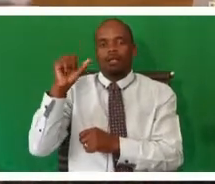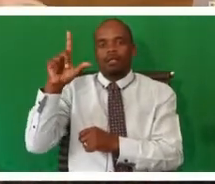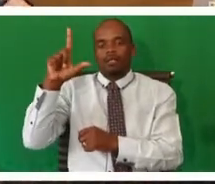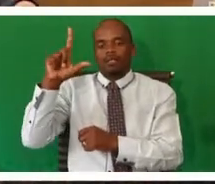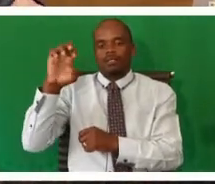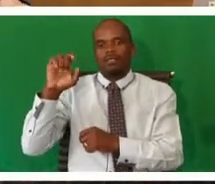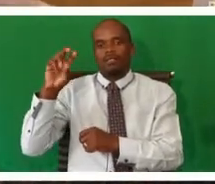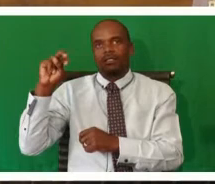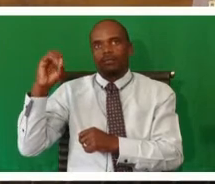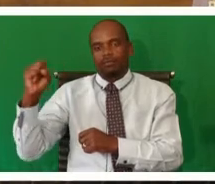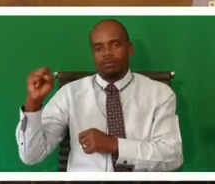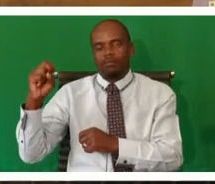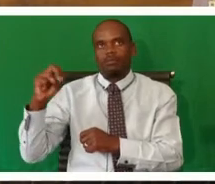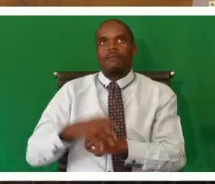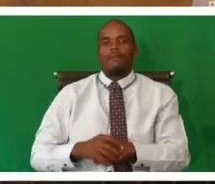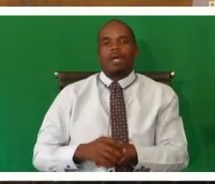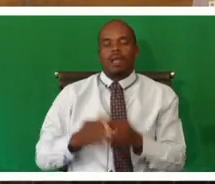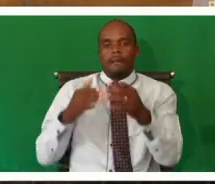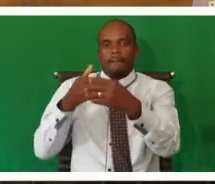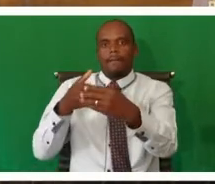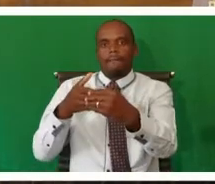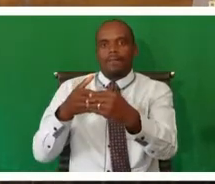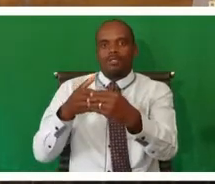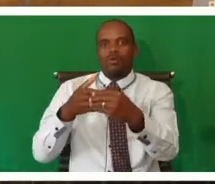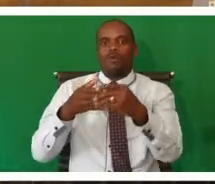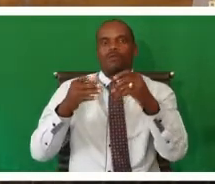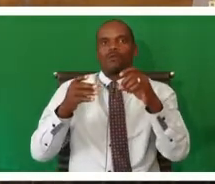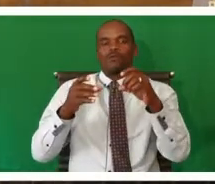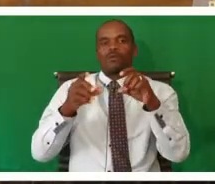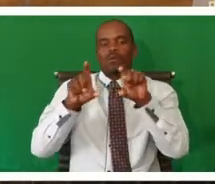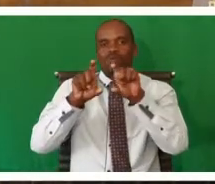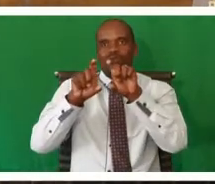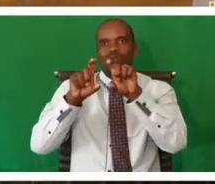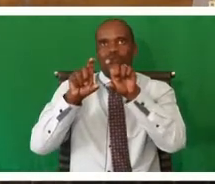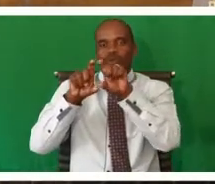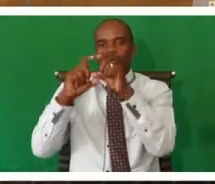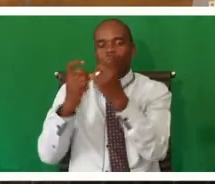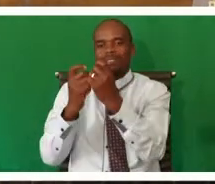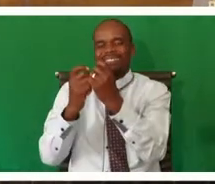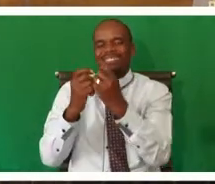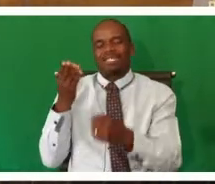members of Executive present here,